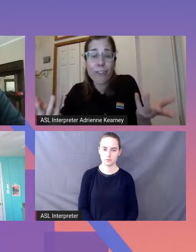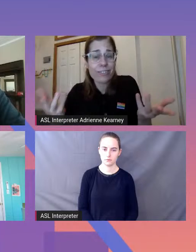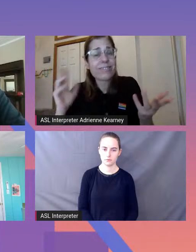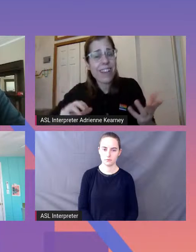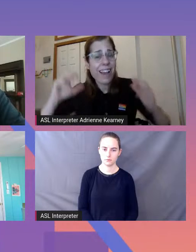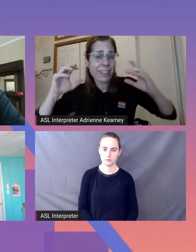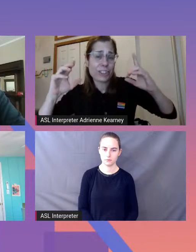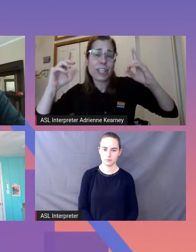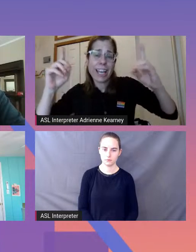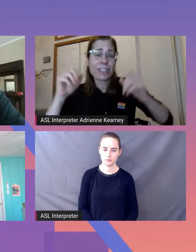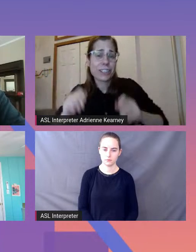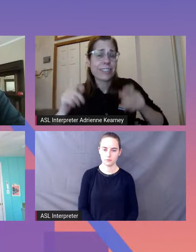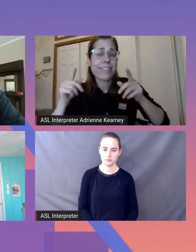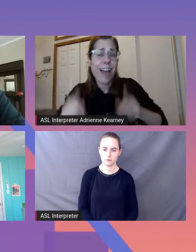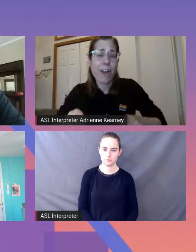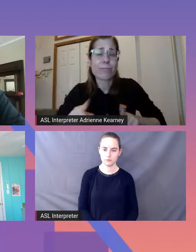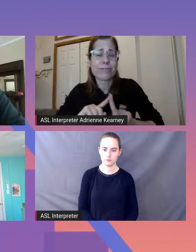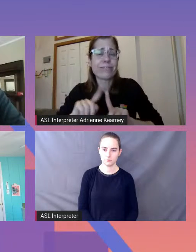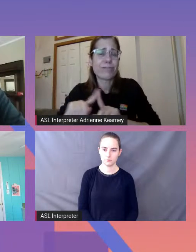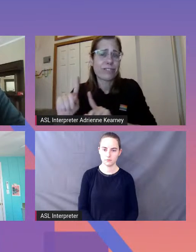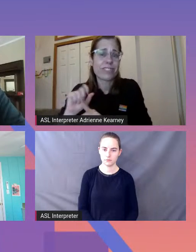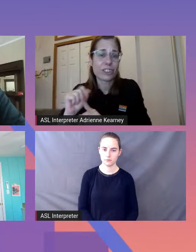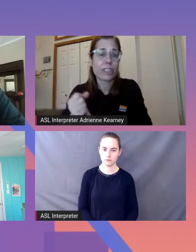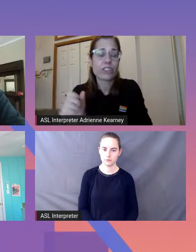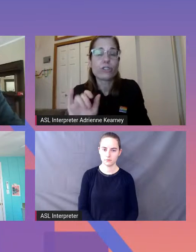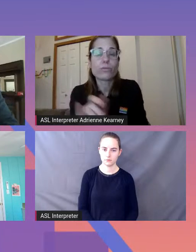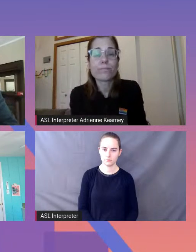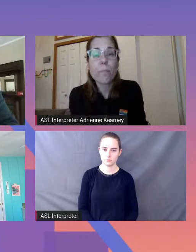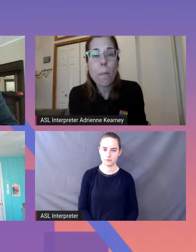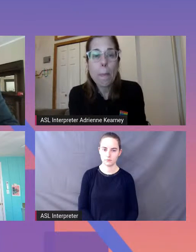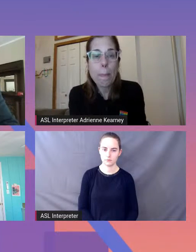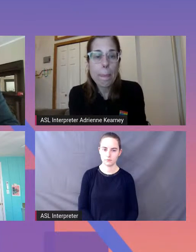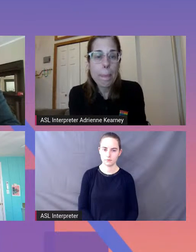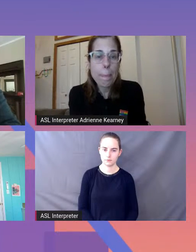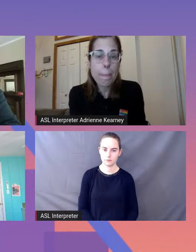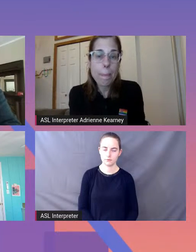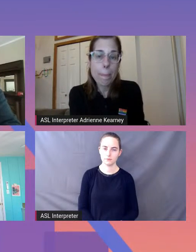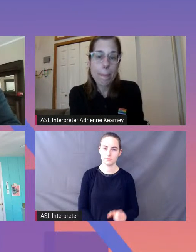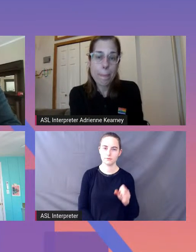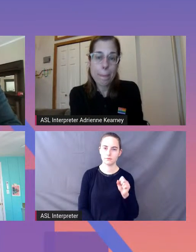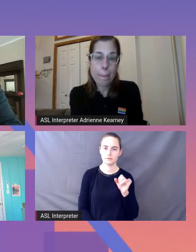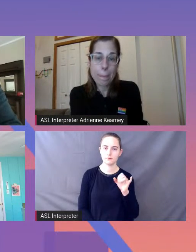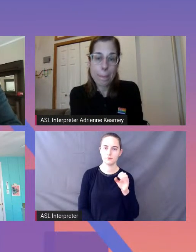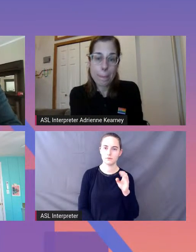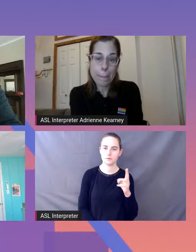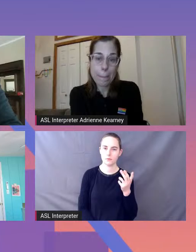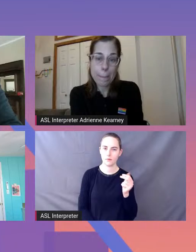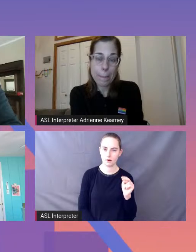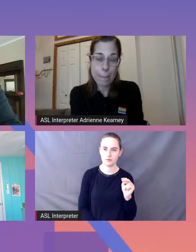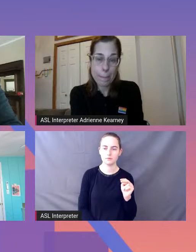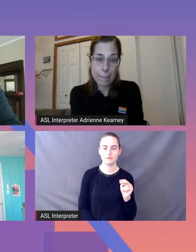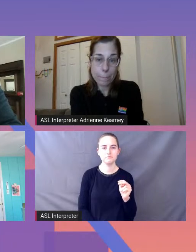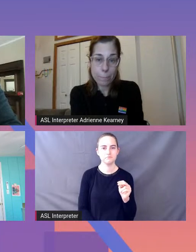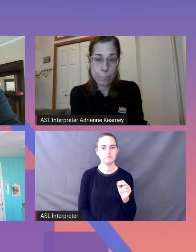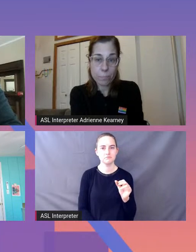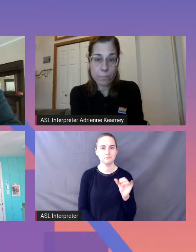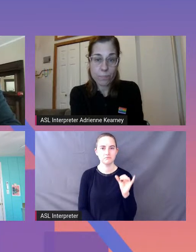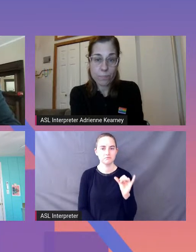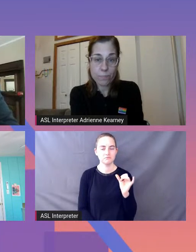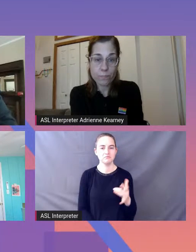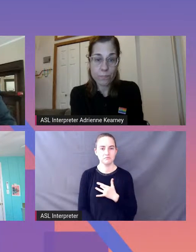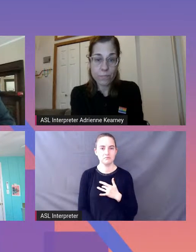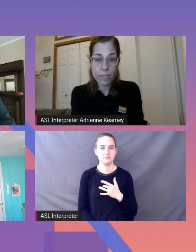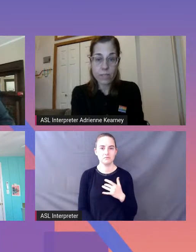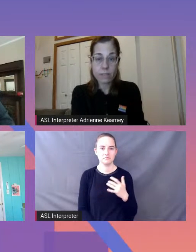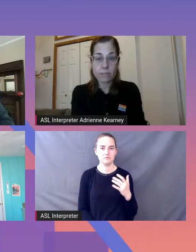Yeah, I mean, I can definitely relate to that. And I think what Hope was saying about like having, paying people to actually do